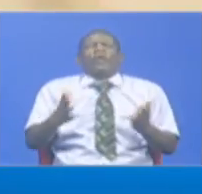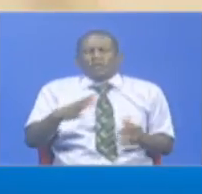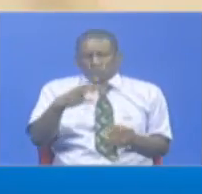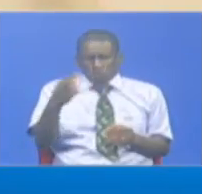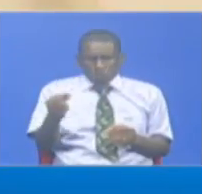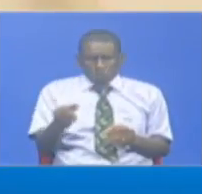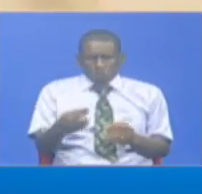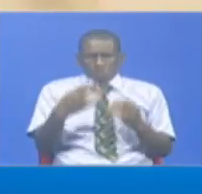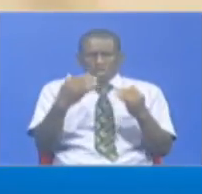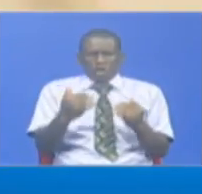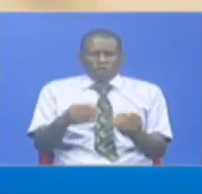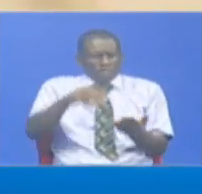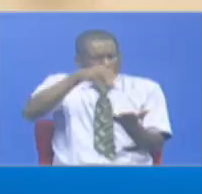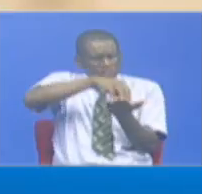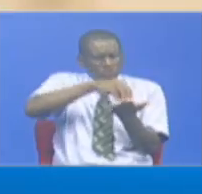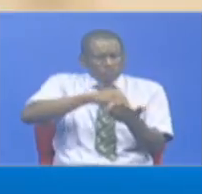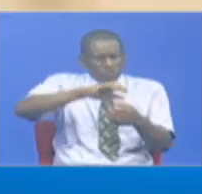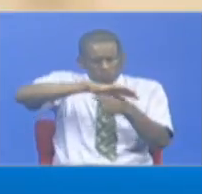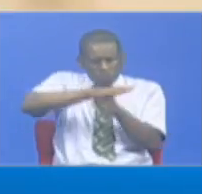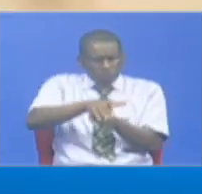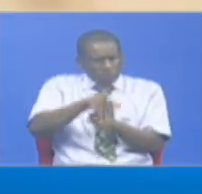So in a context of COVID,